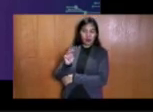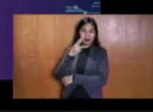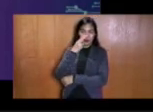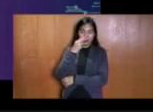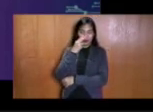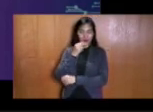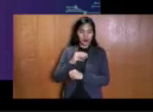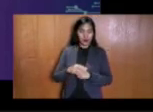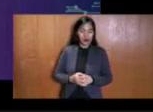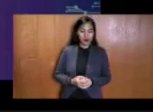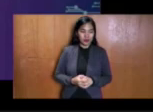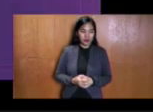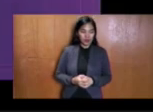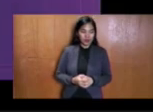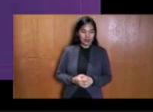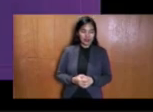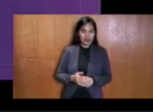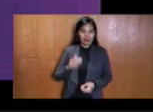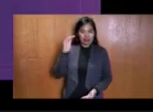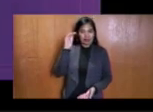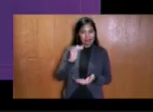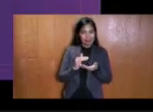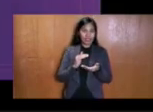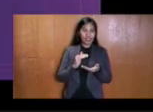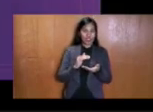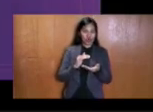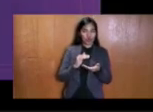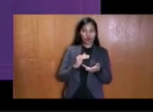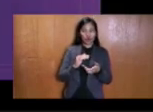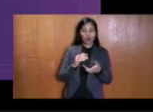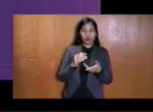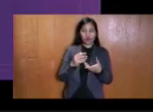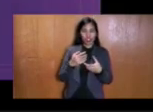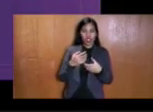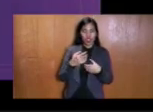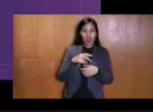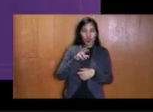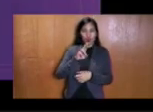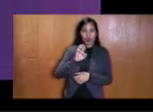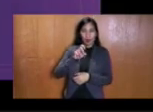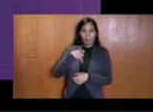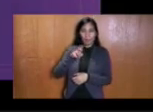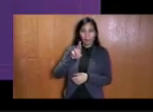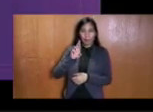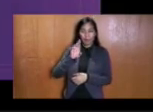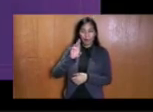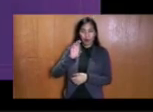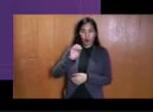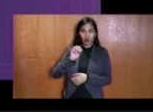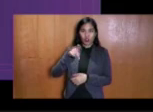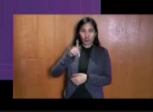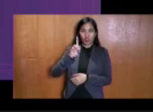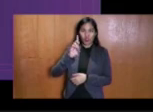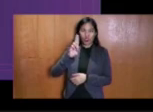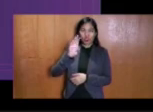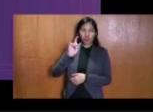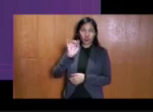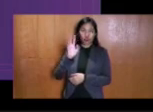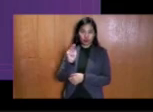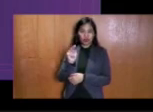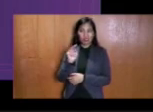in the rate of reproduction, human reproduction. So this is one. So finally, we have to get to this level